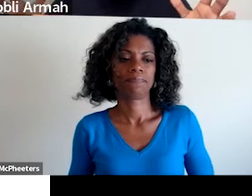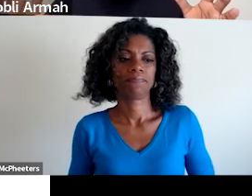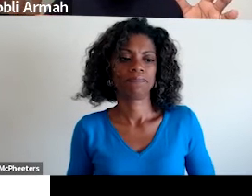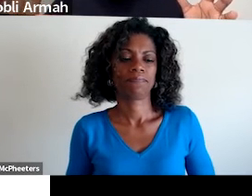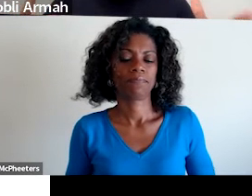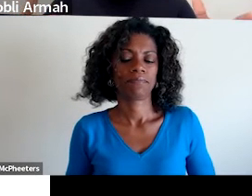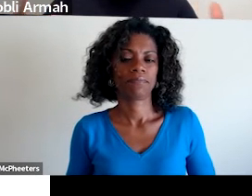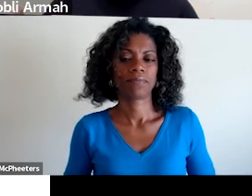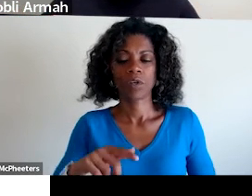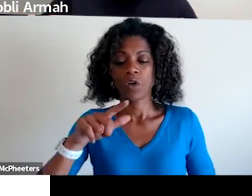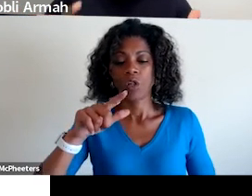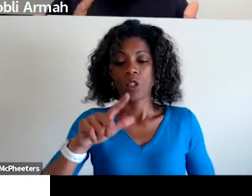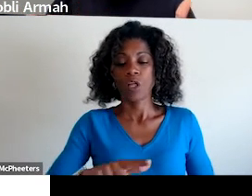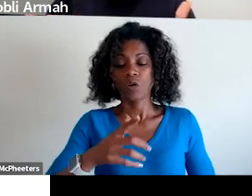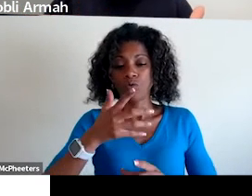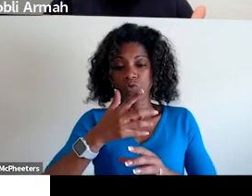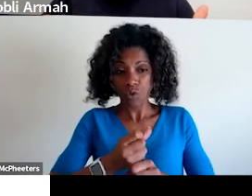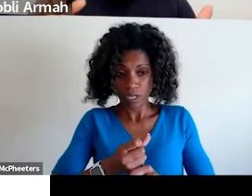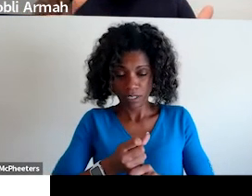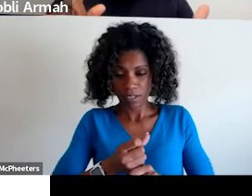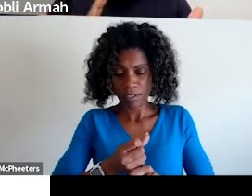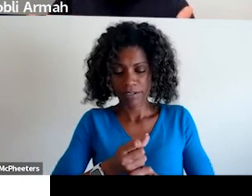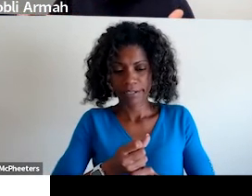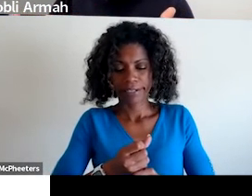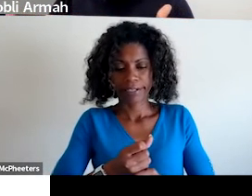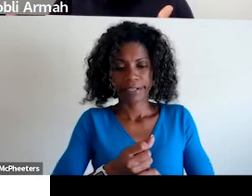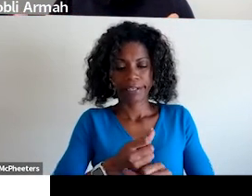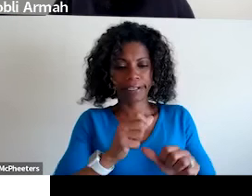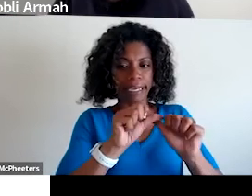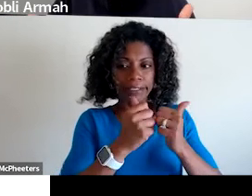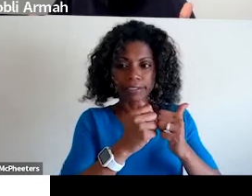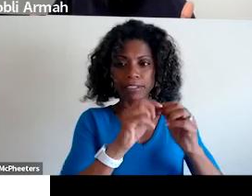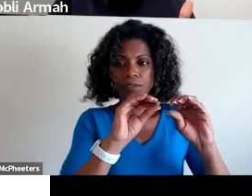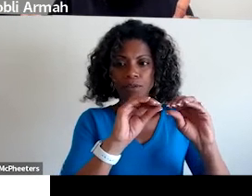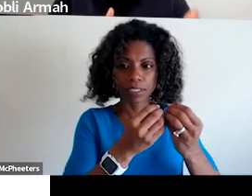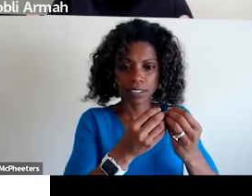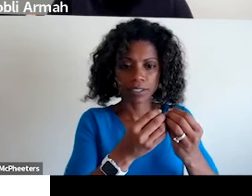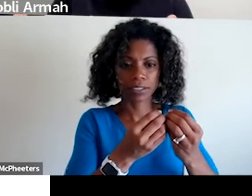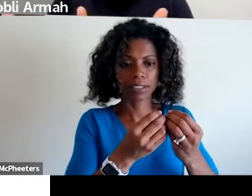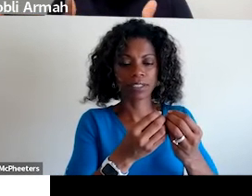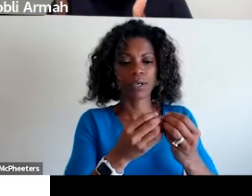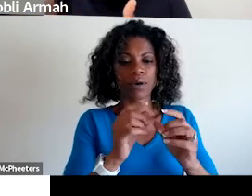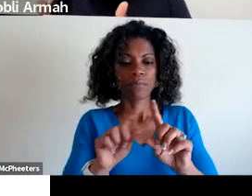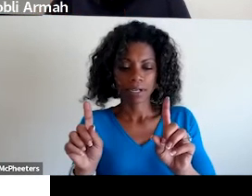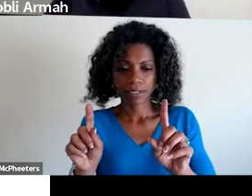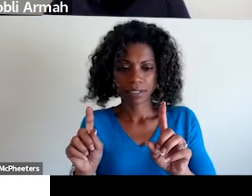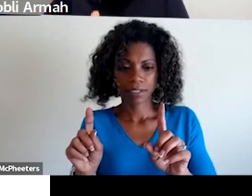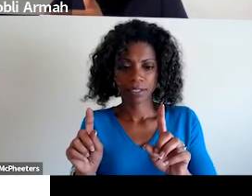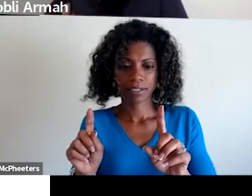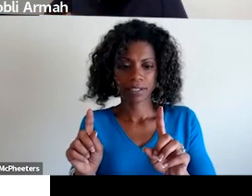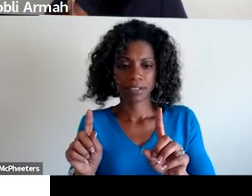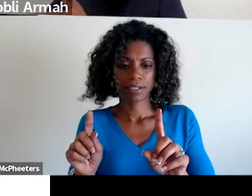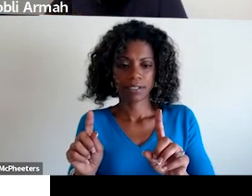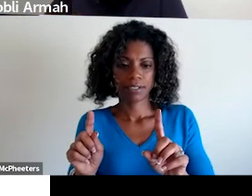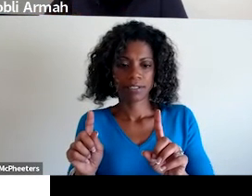country where the public discourse, we don't trust the government, we don't trust the private sector, but nonprofits